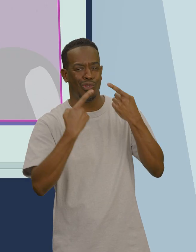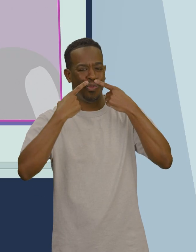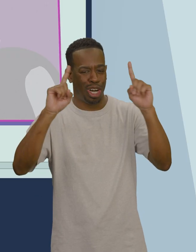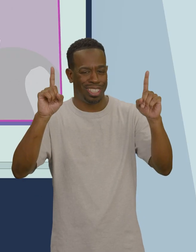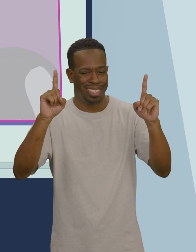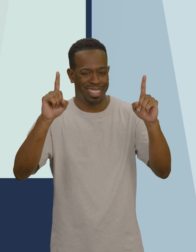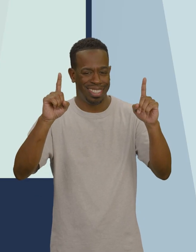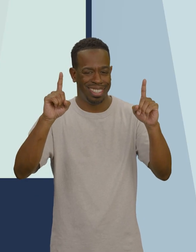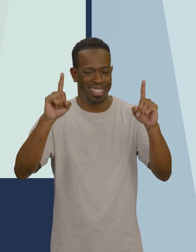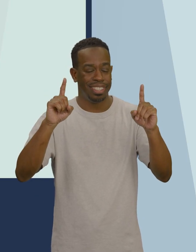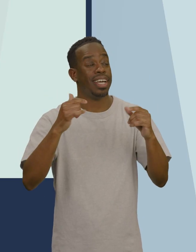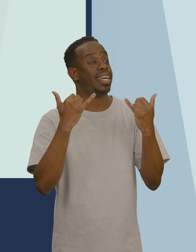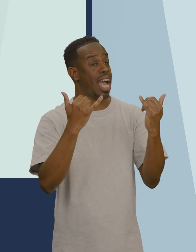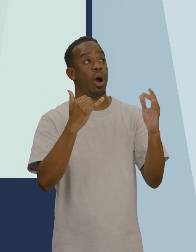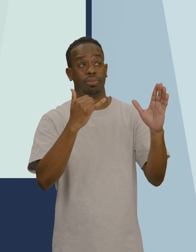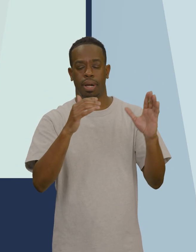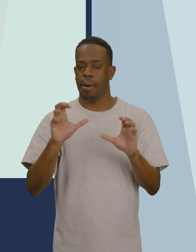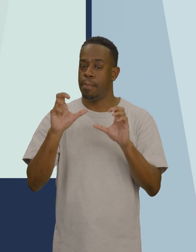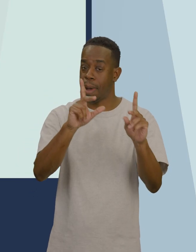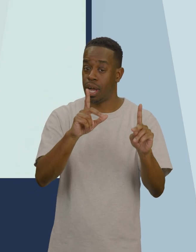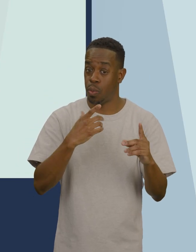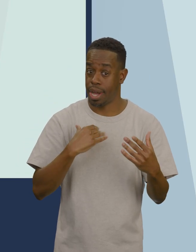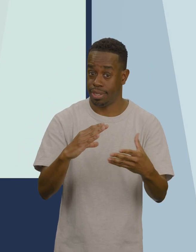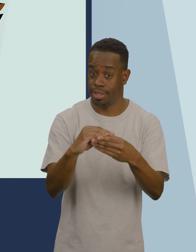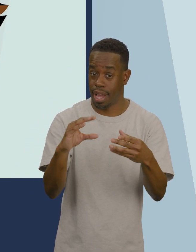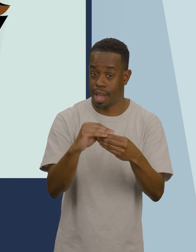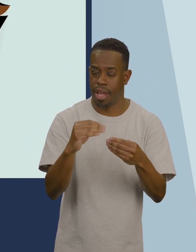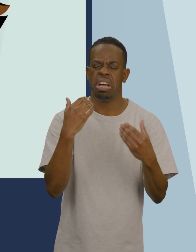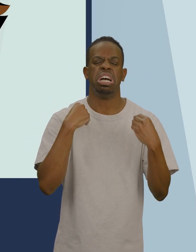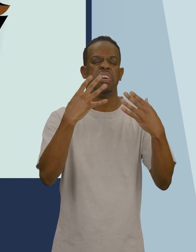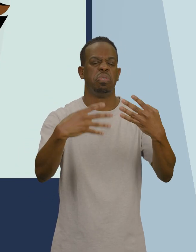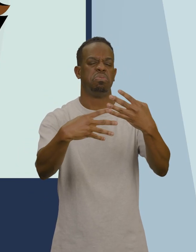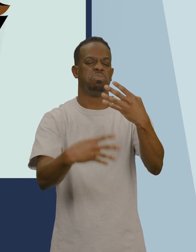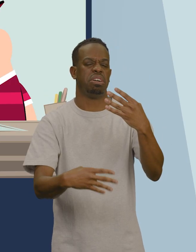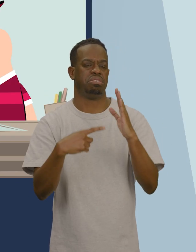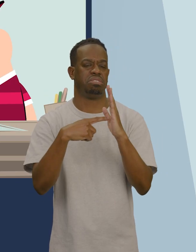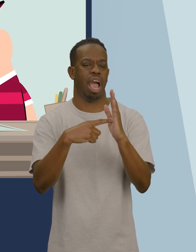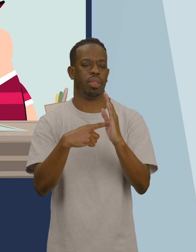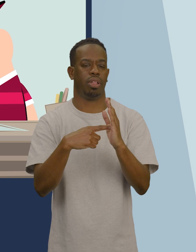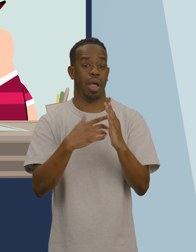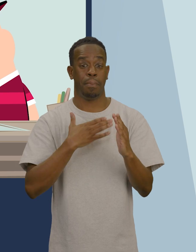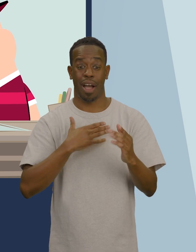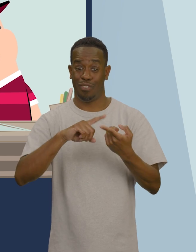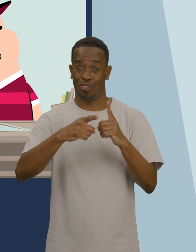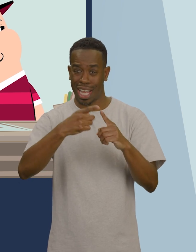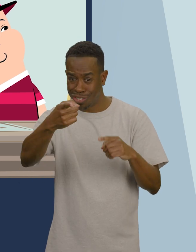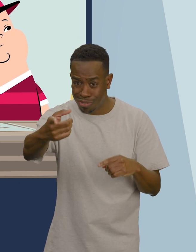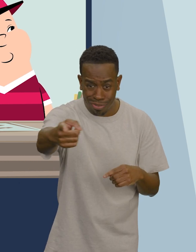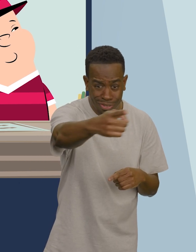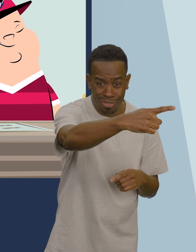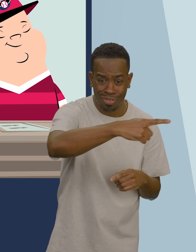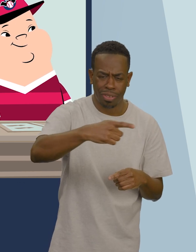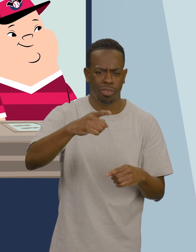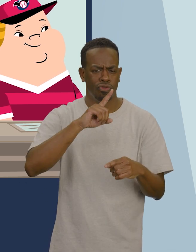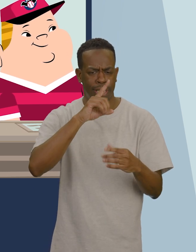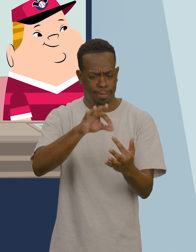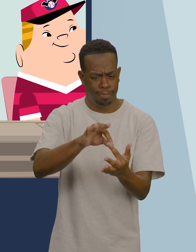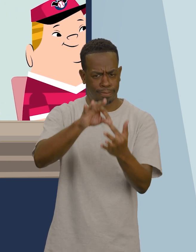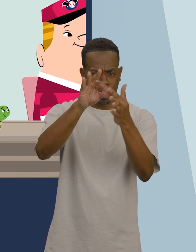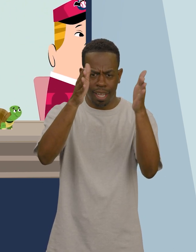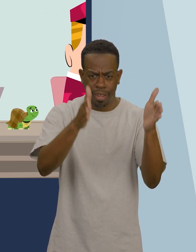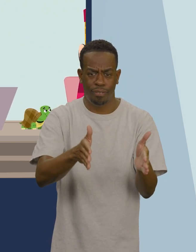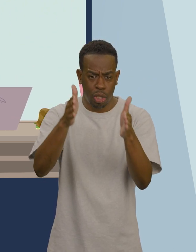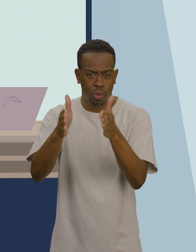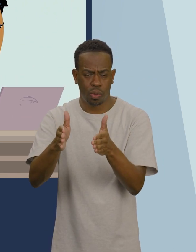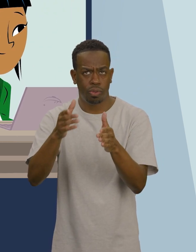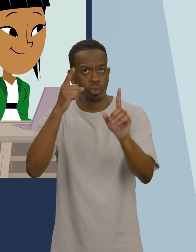supports are working. Yes. Now, back to what I was saying. Let me give you more examples. My good friends in the audience are unique individuals with their own